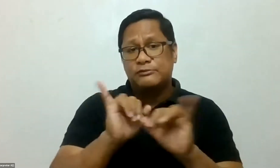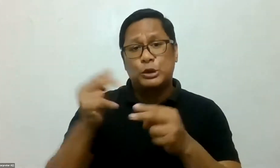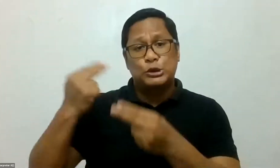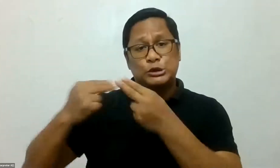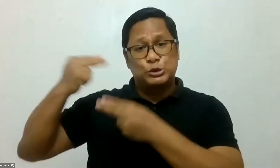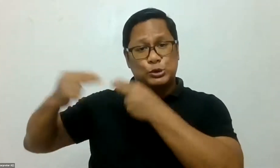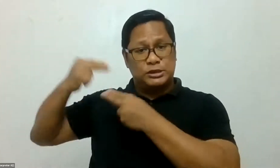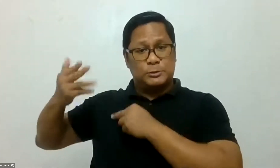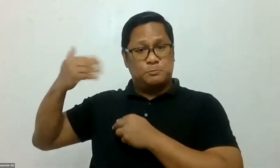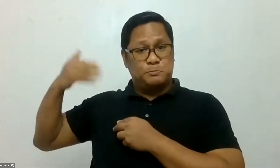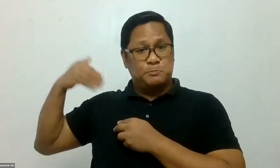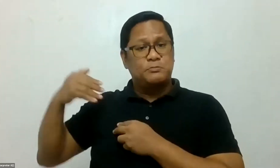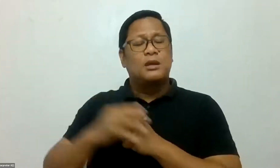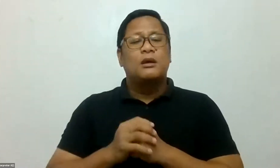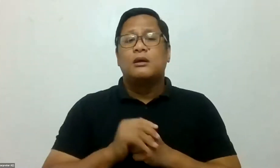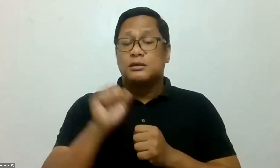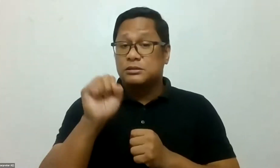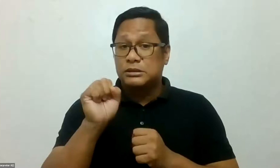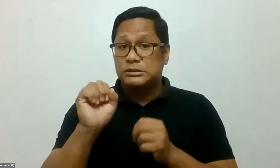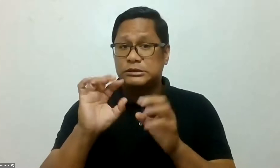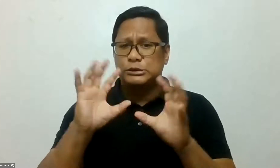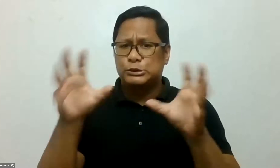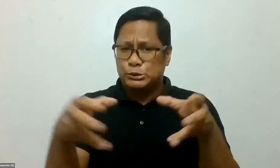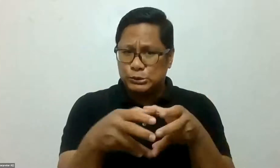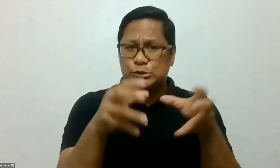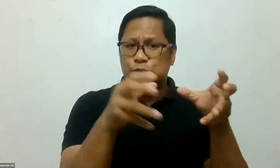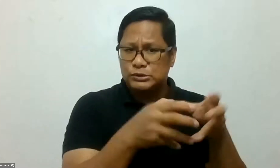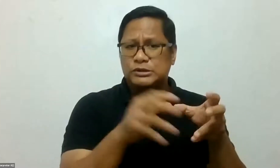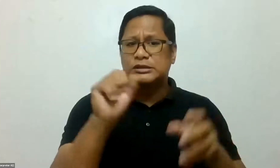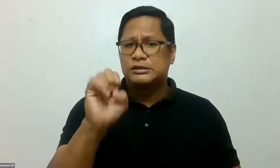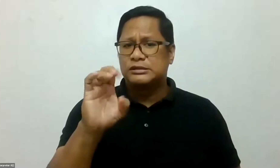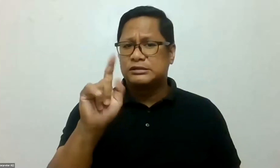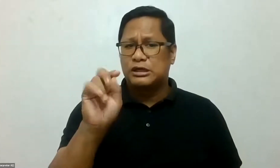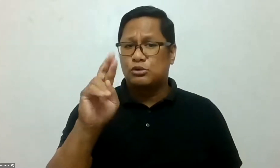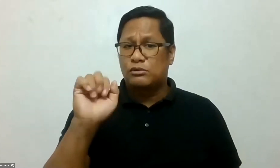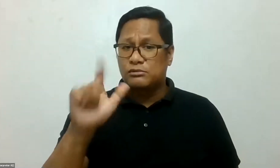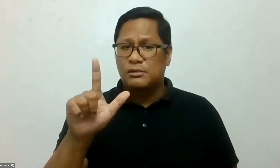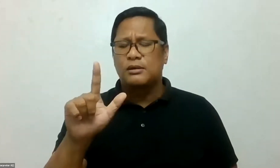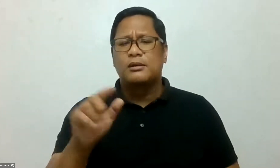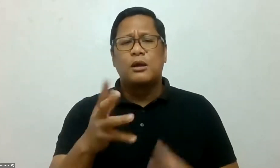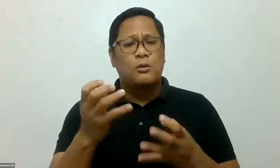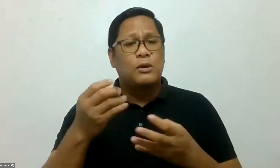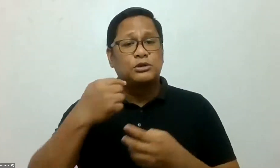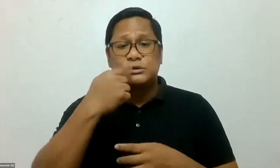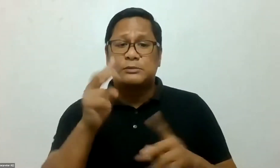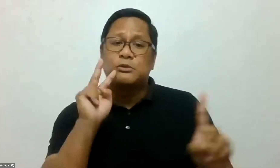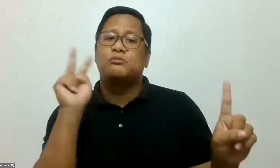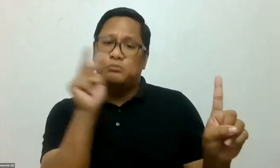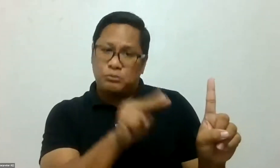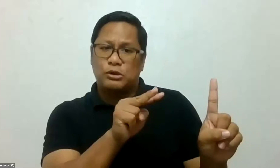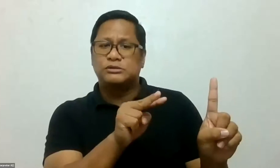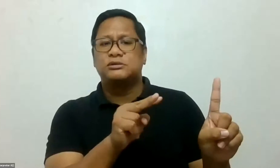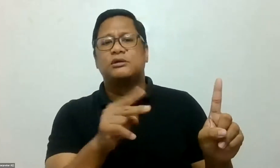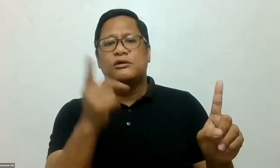historical one. I think sectoral, as you can probably guess, I'd like to mention some points from the perspective